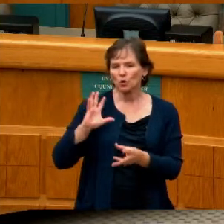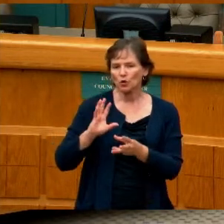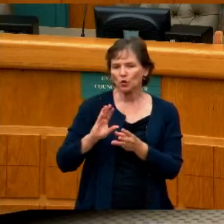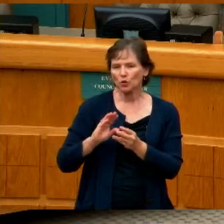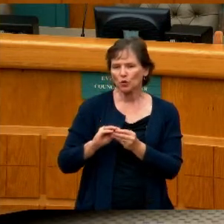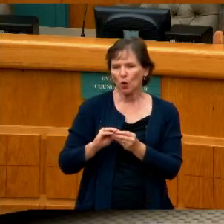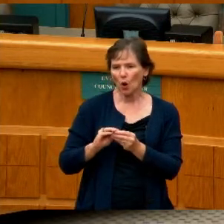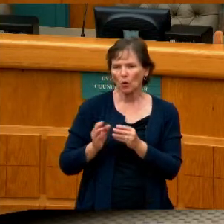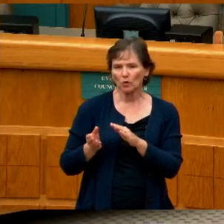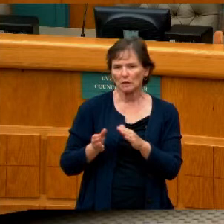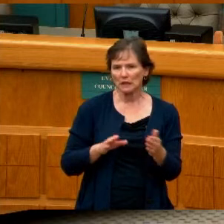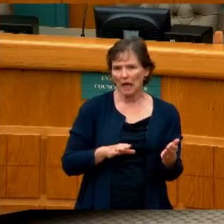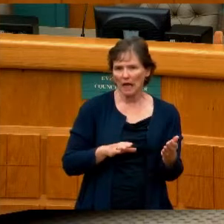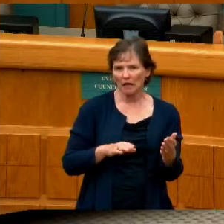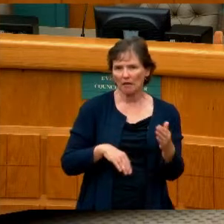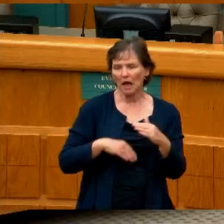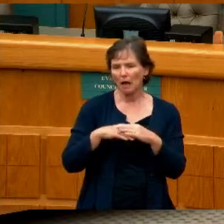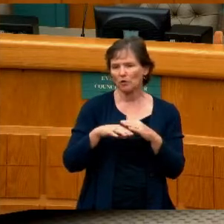Next slide.